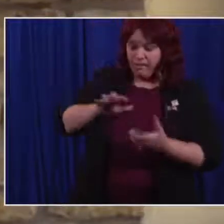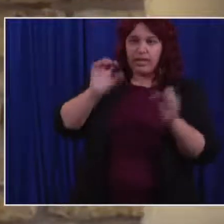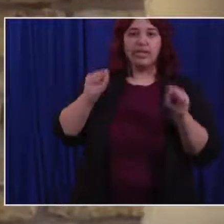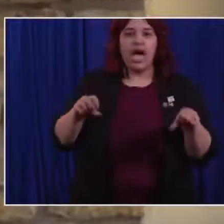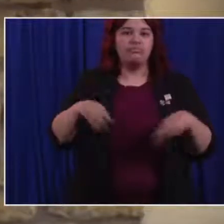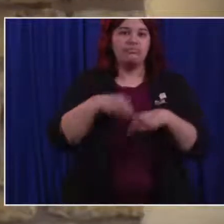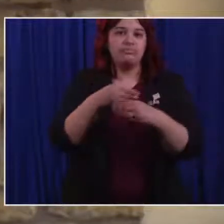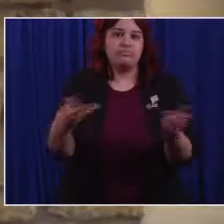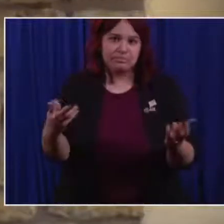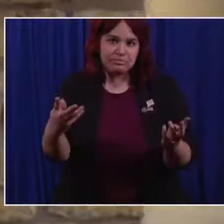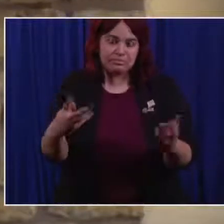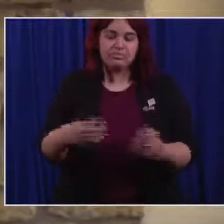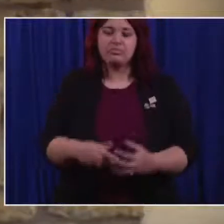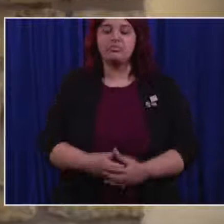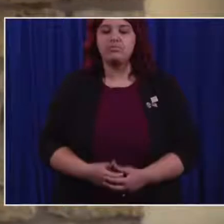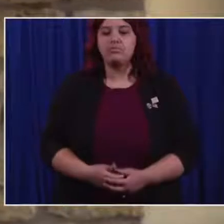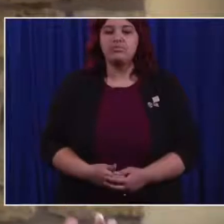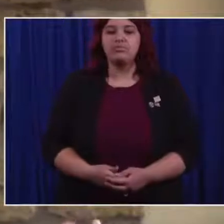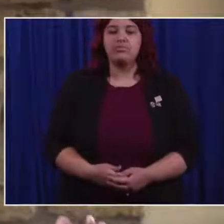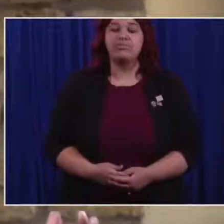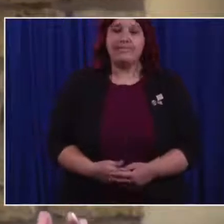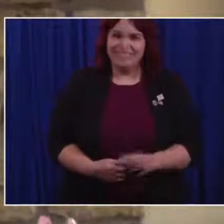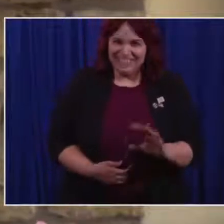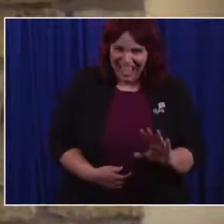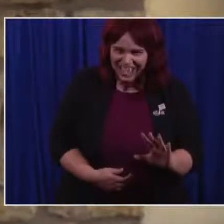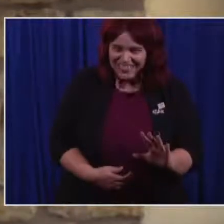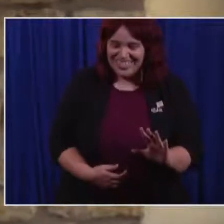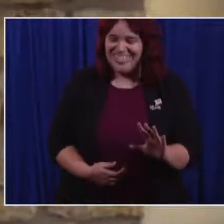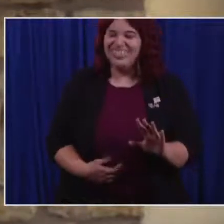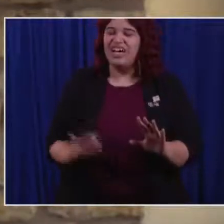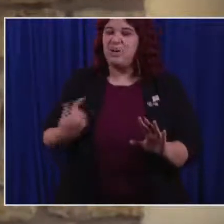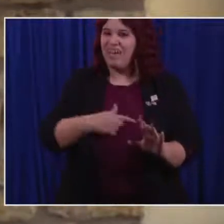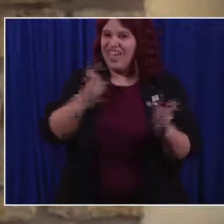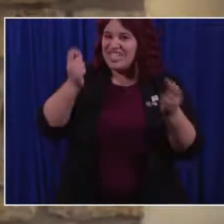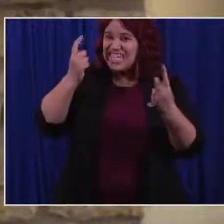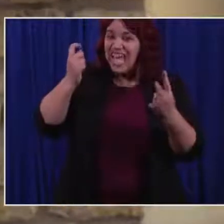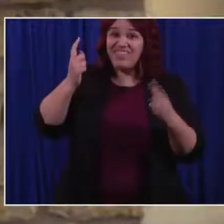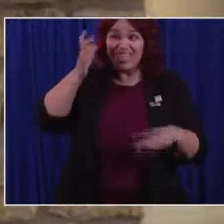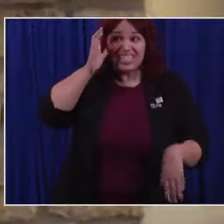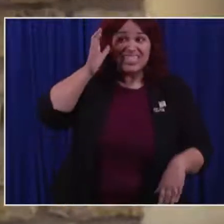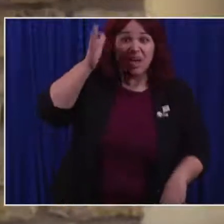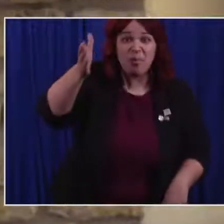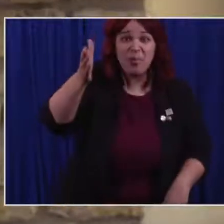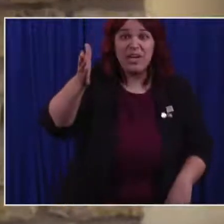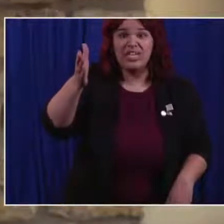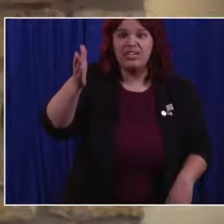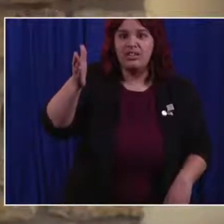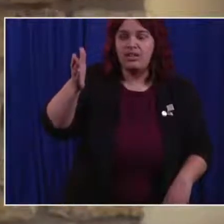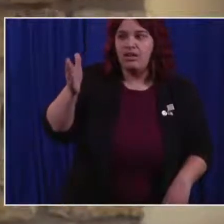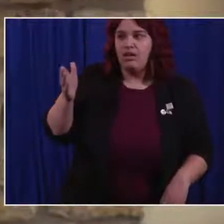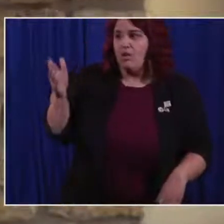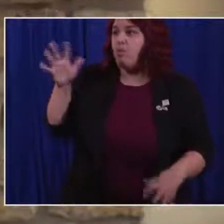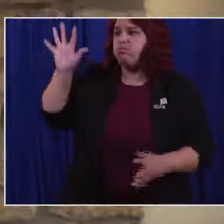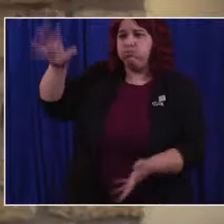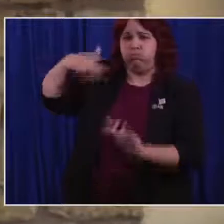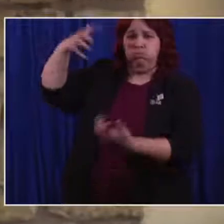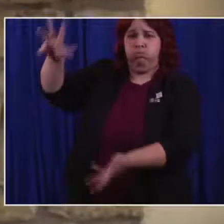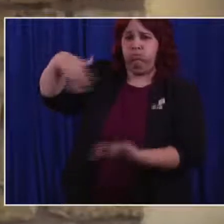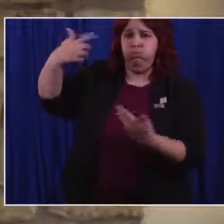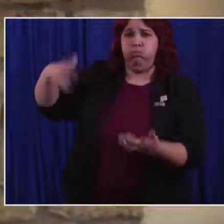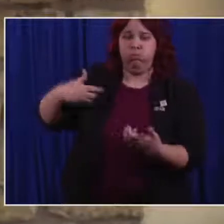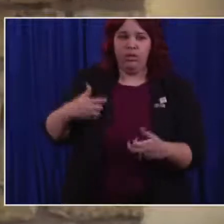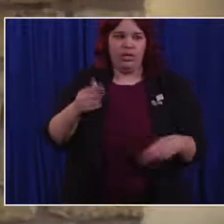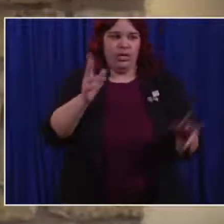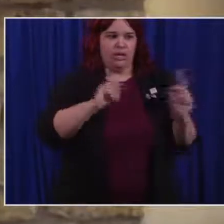some point we're going to have more vaccine than we have people. And that's a good problem, I guess, to have. But we're